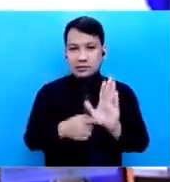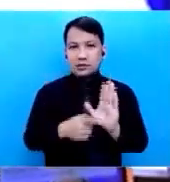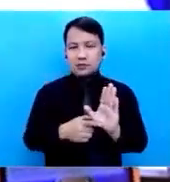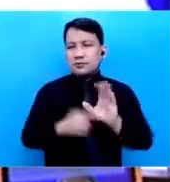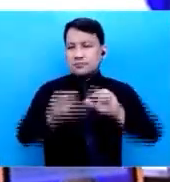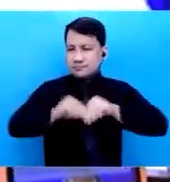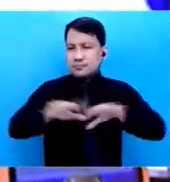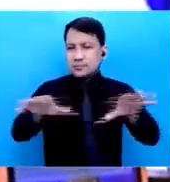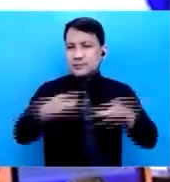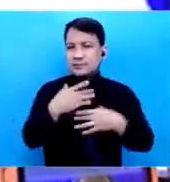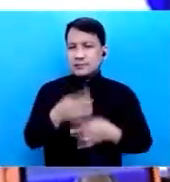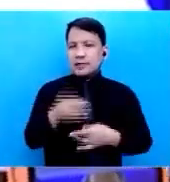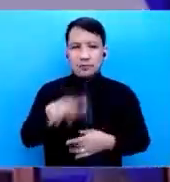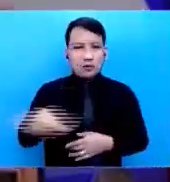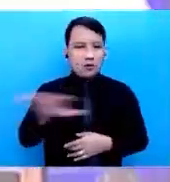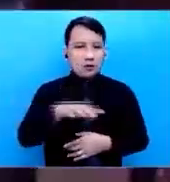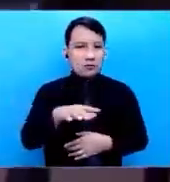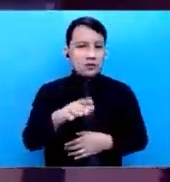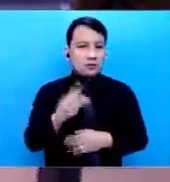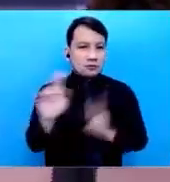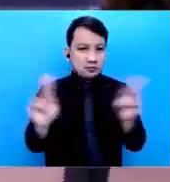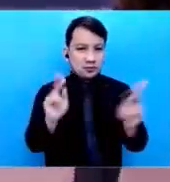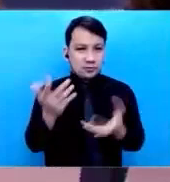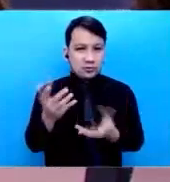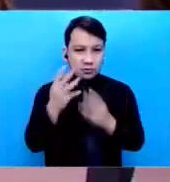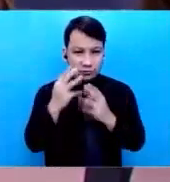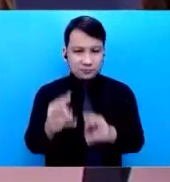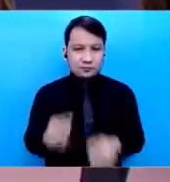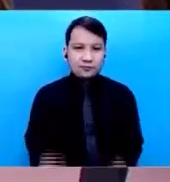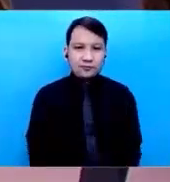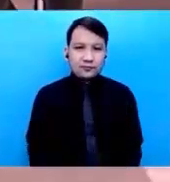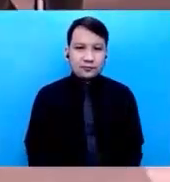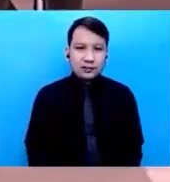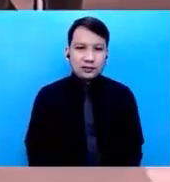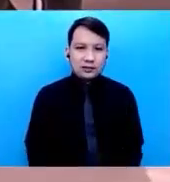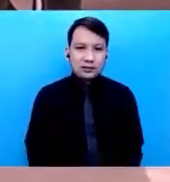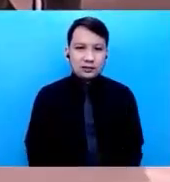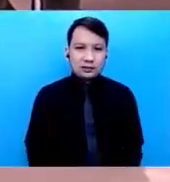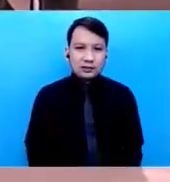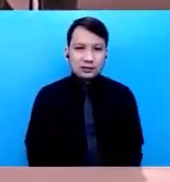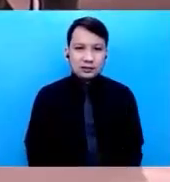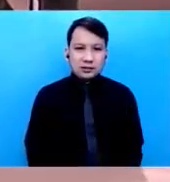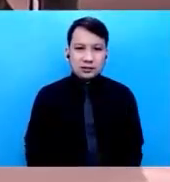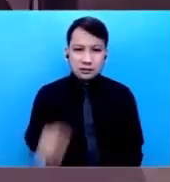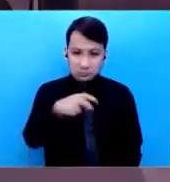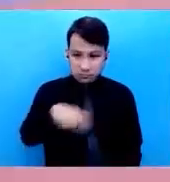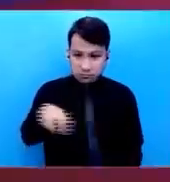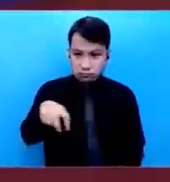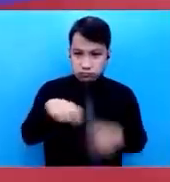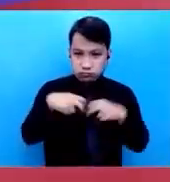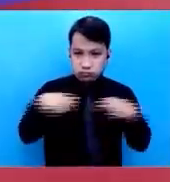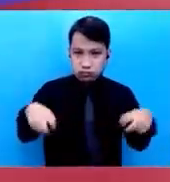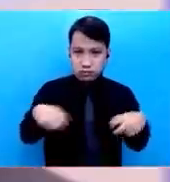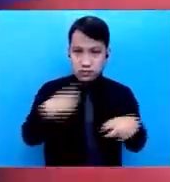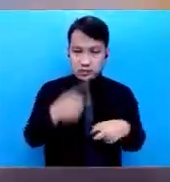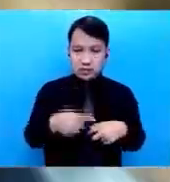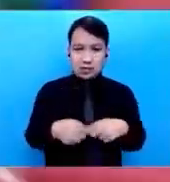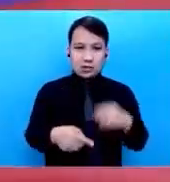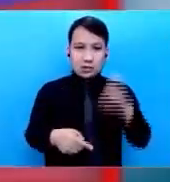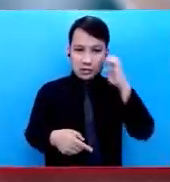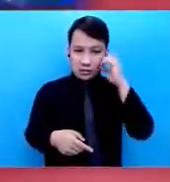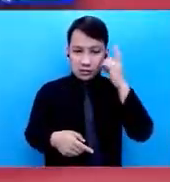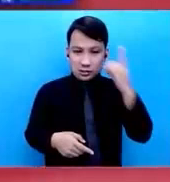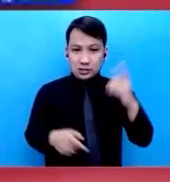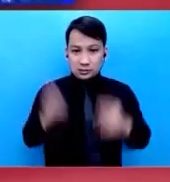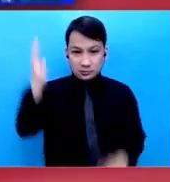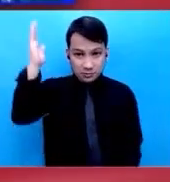interesting for all kababayans to watch. Tatayong panelists ang mga batikang mamamahayag na sina Edling Gao ng